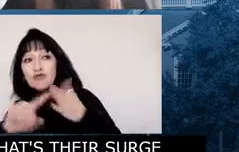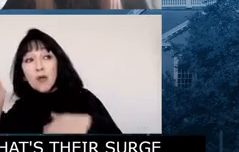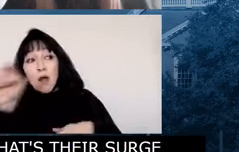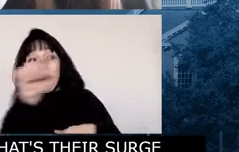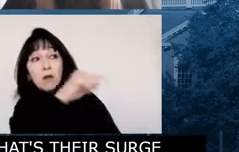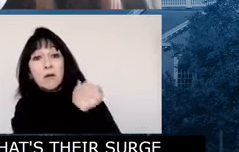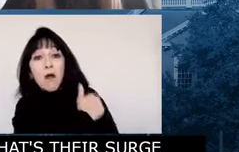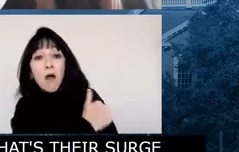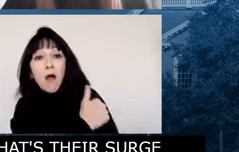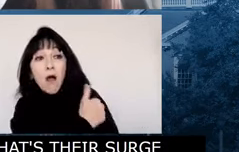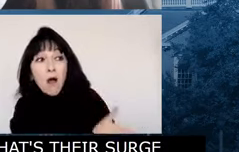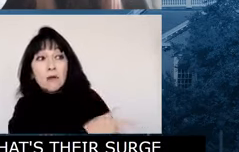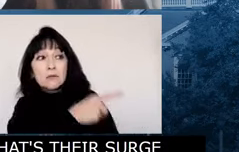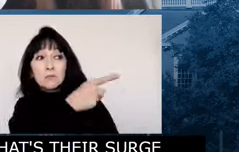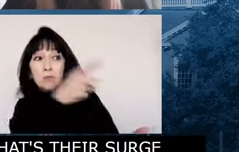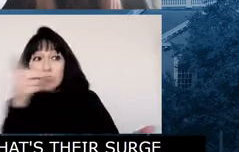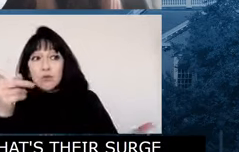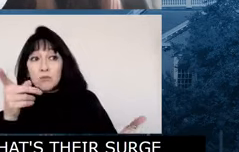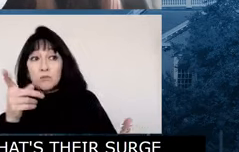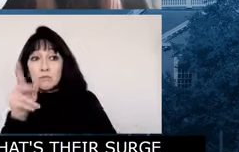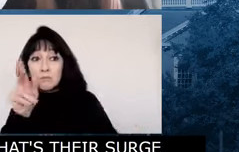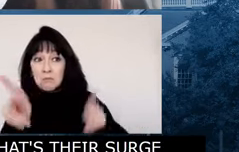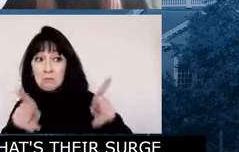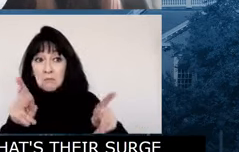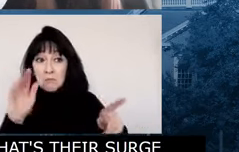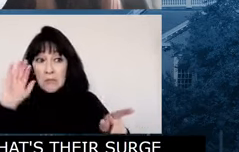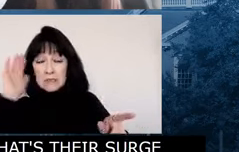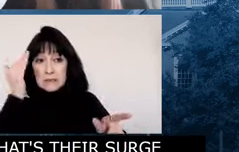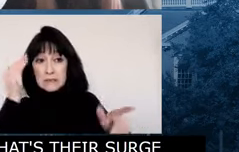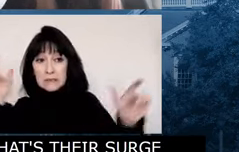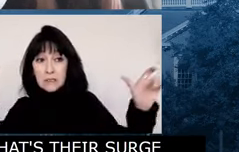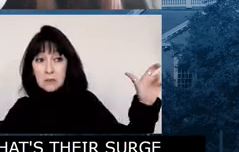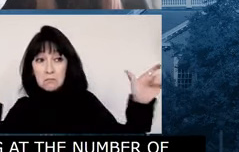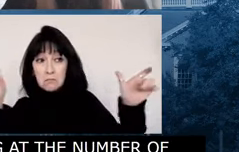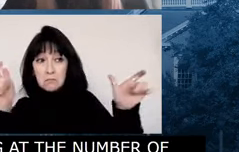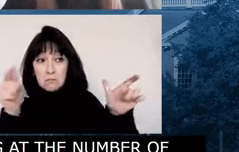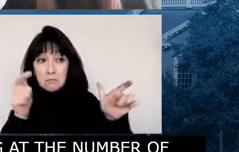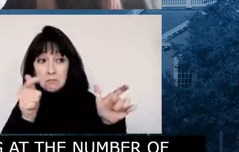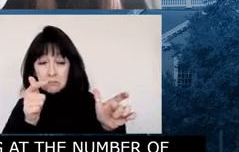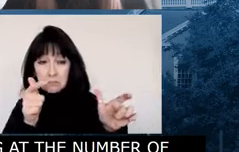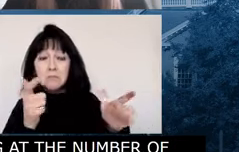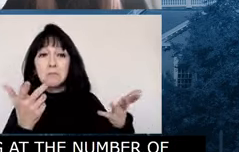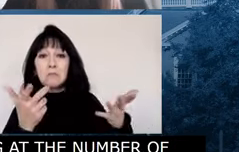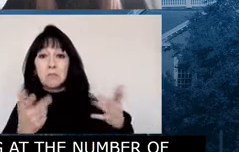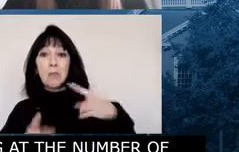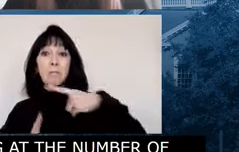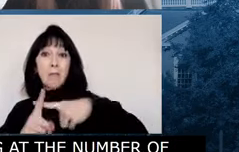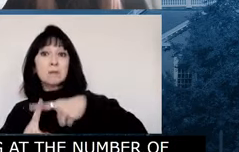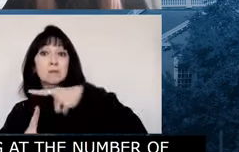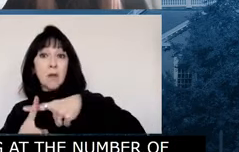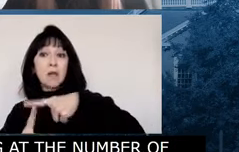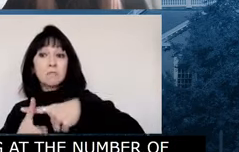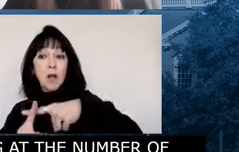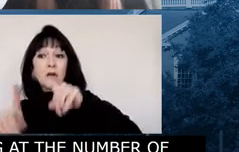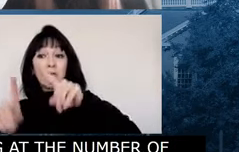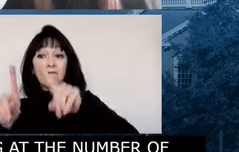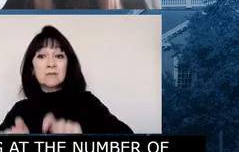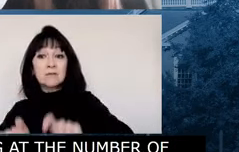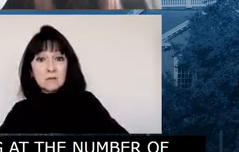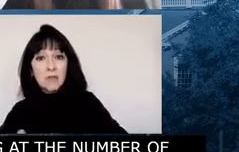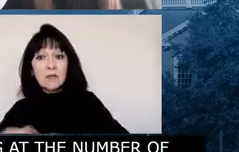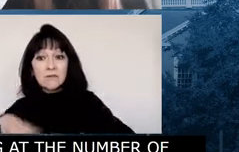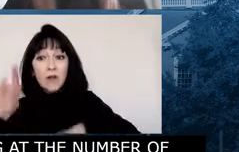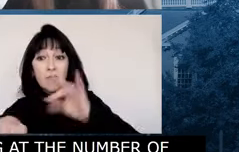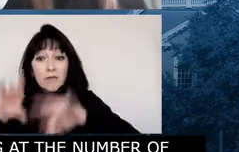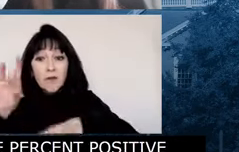cases every day, the percent positive, the tests that we're doing. And then in the aggregate, now we do have a lot of experience now in terms